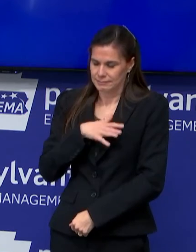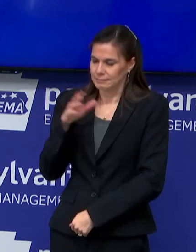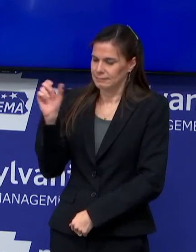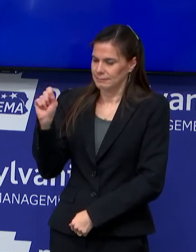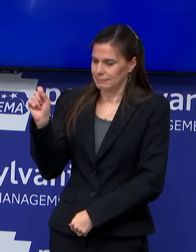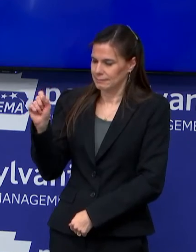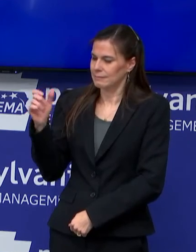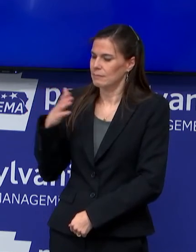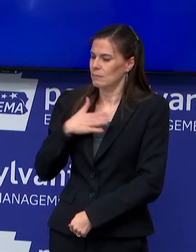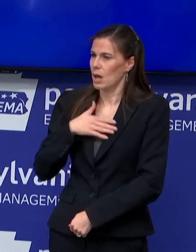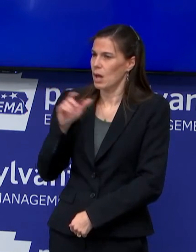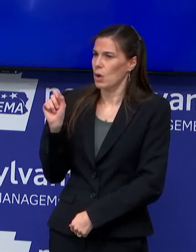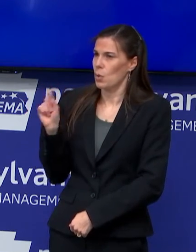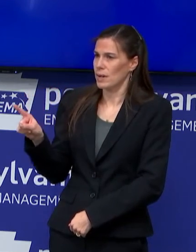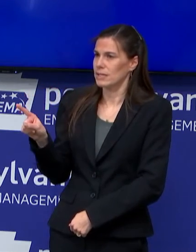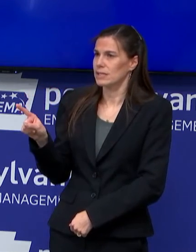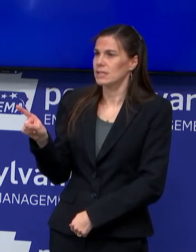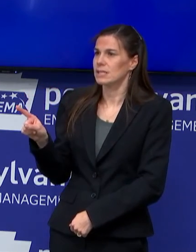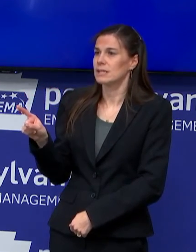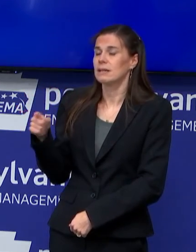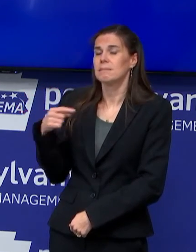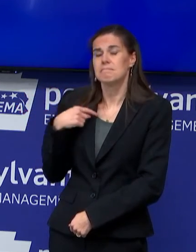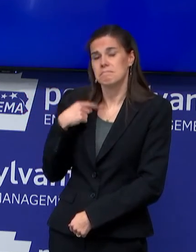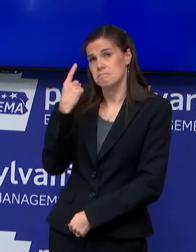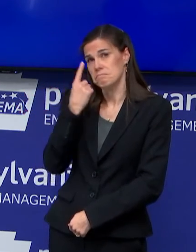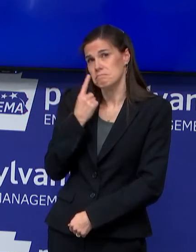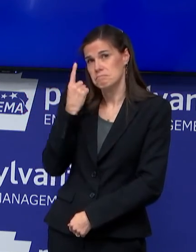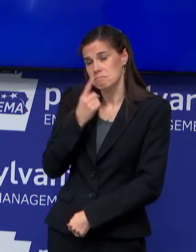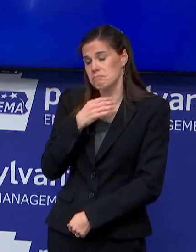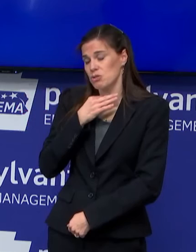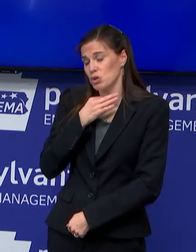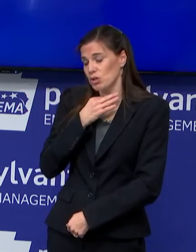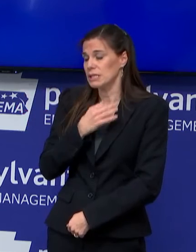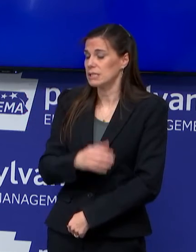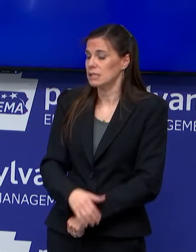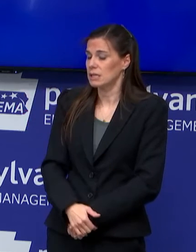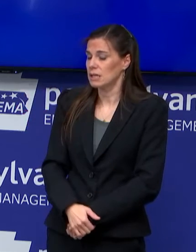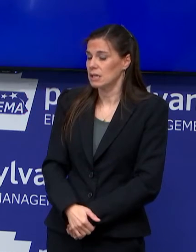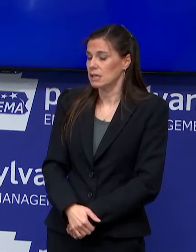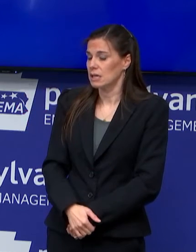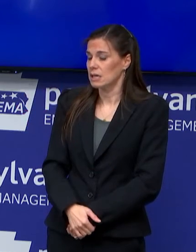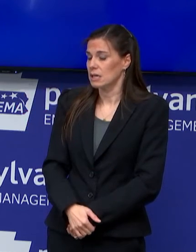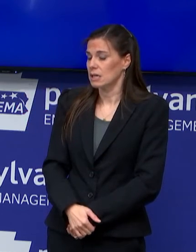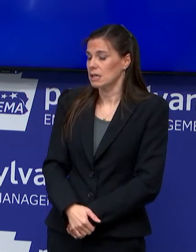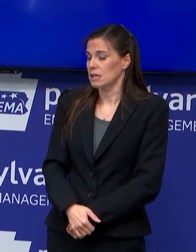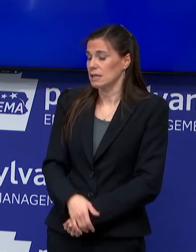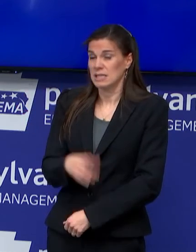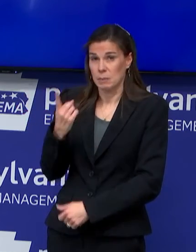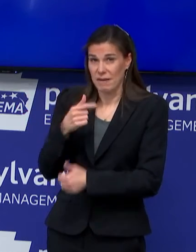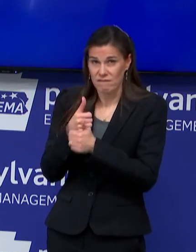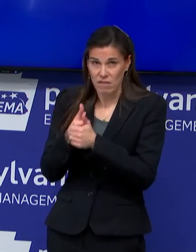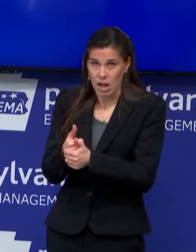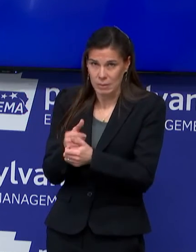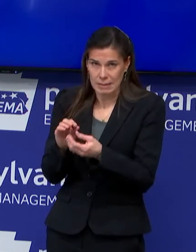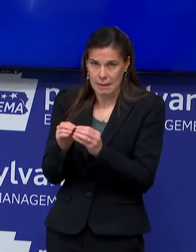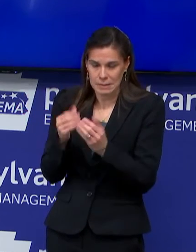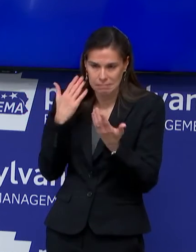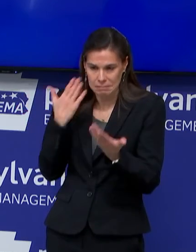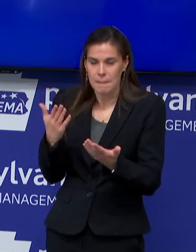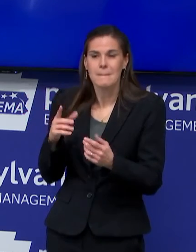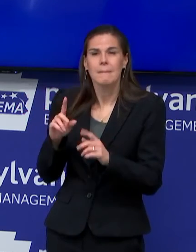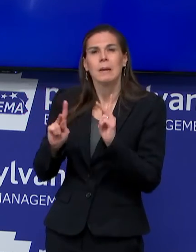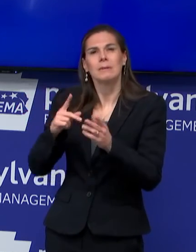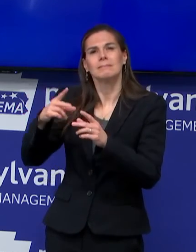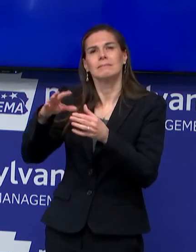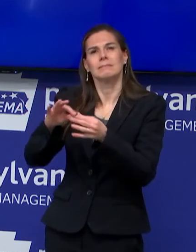that I had today was I was just wondering if there's any idea or if it's being tracked at all as people keep talking about herd